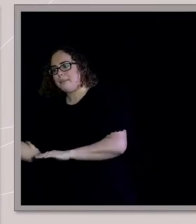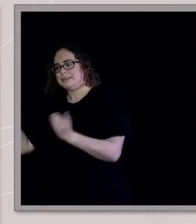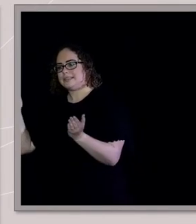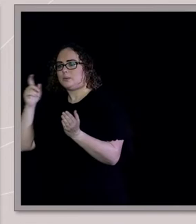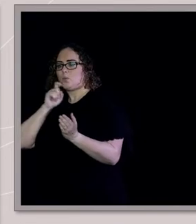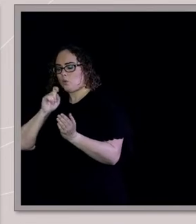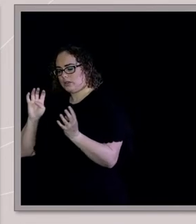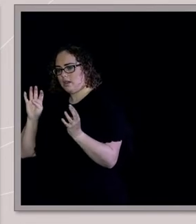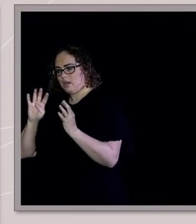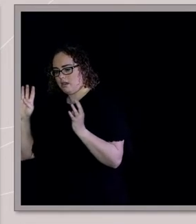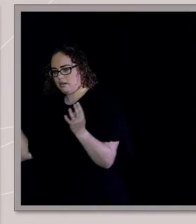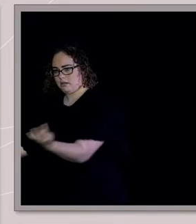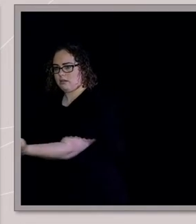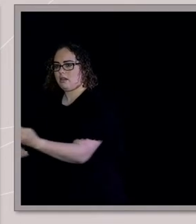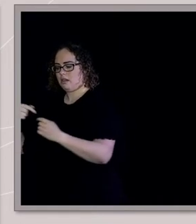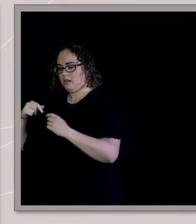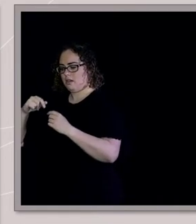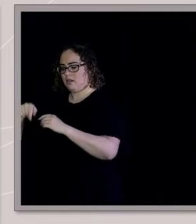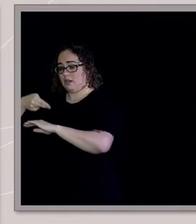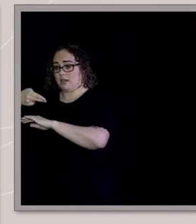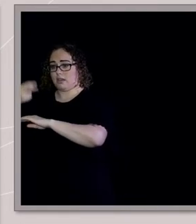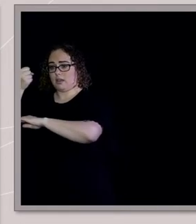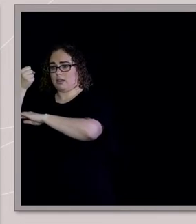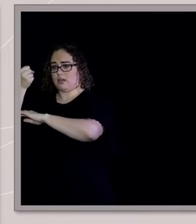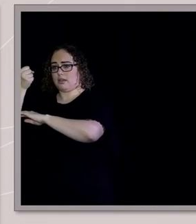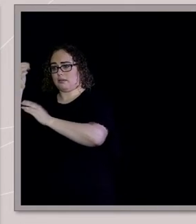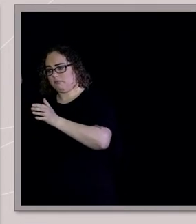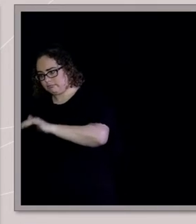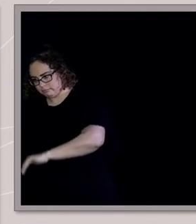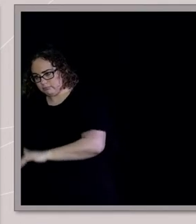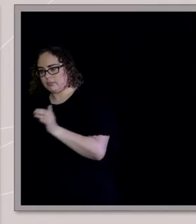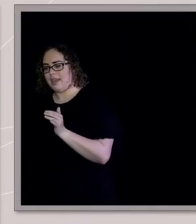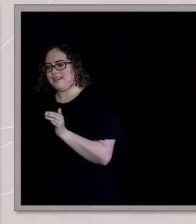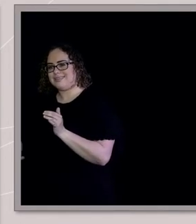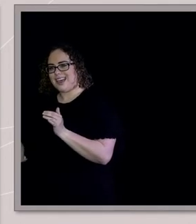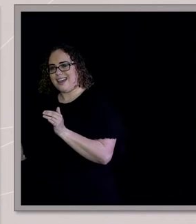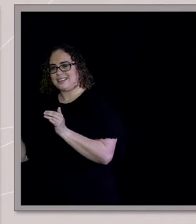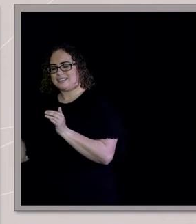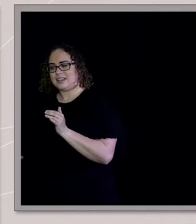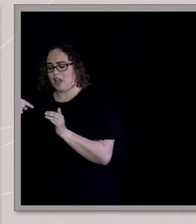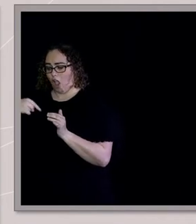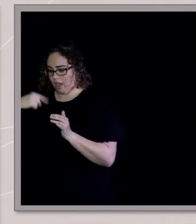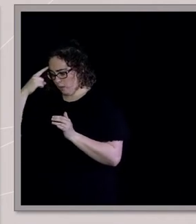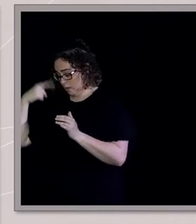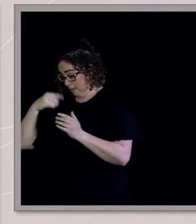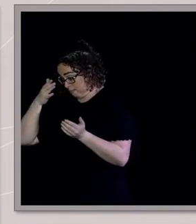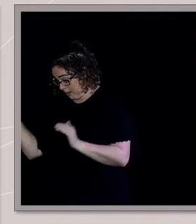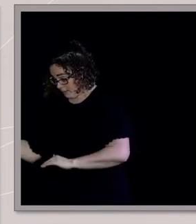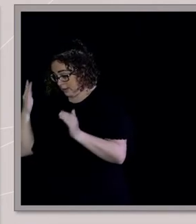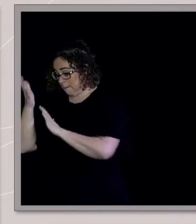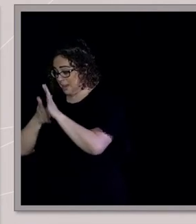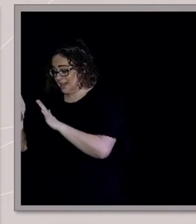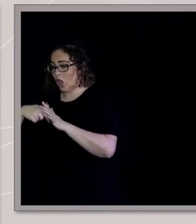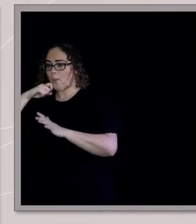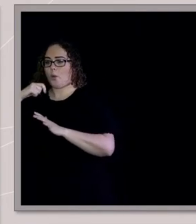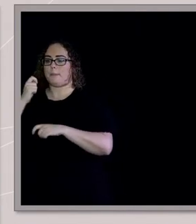moment. This was my, sort of, the physical symbolism of my lifetime membership or eternal membership of this church